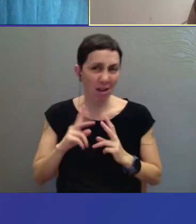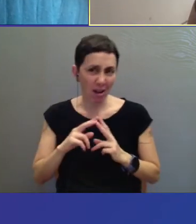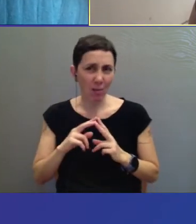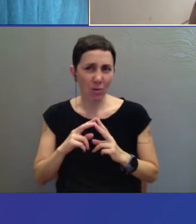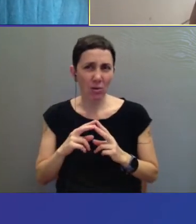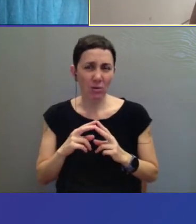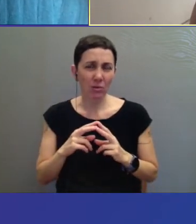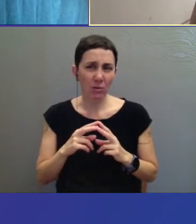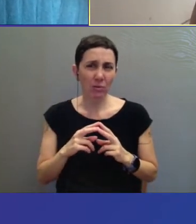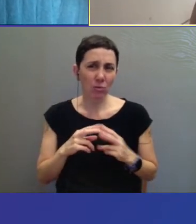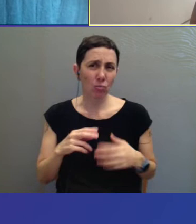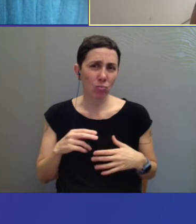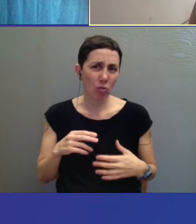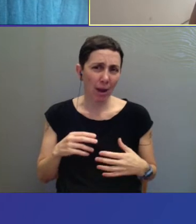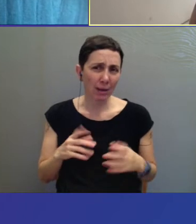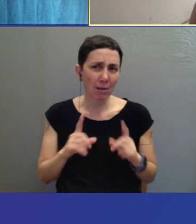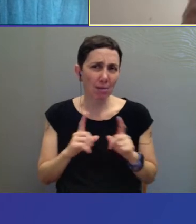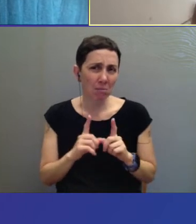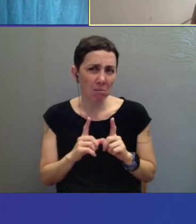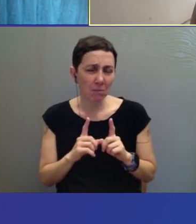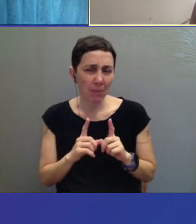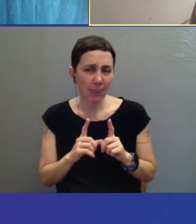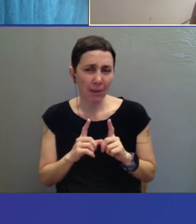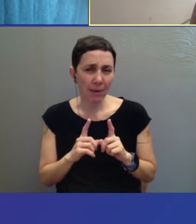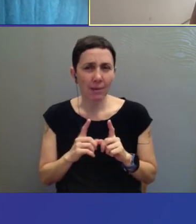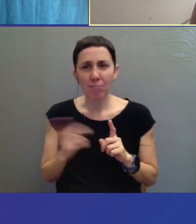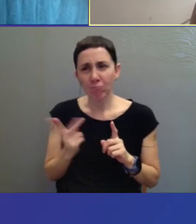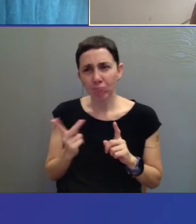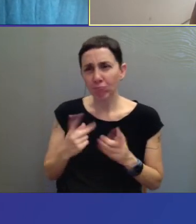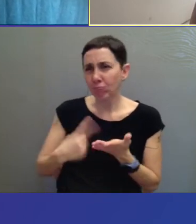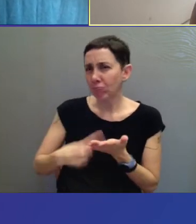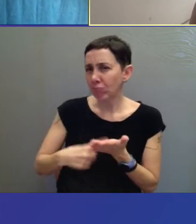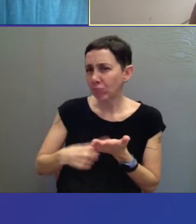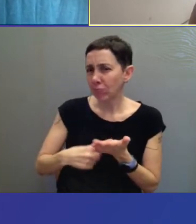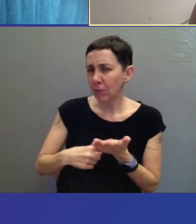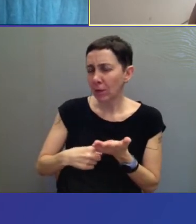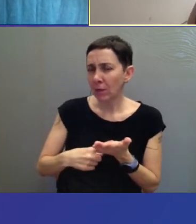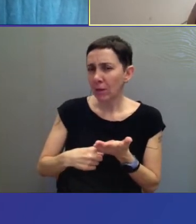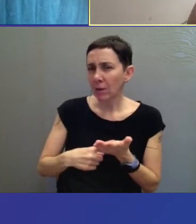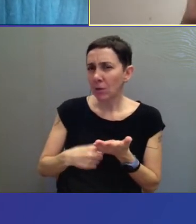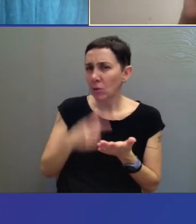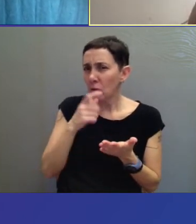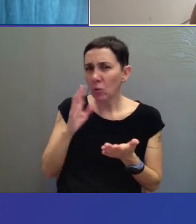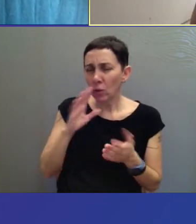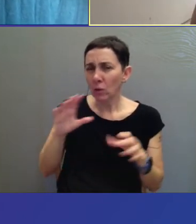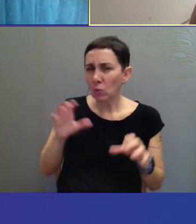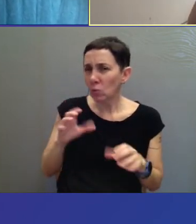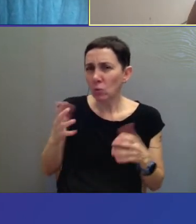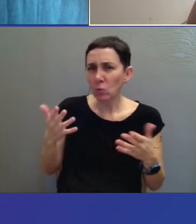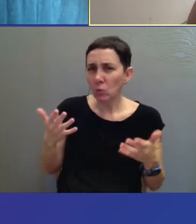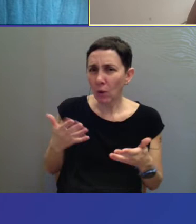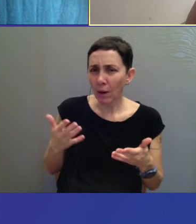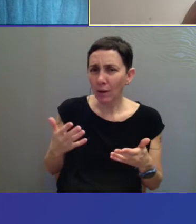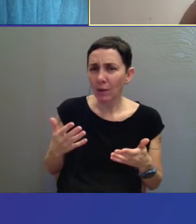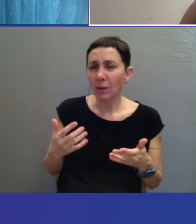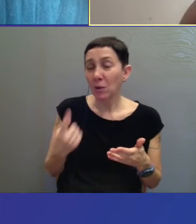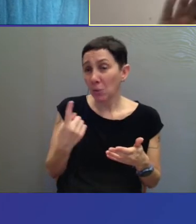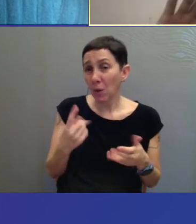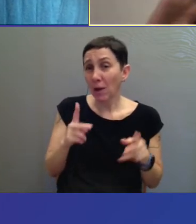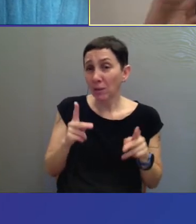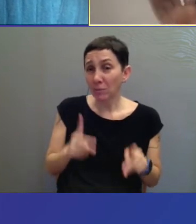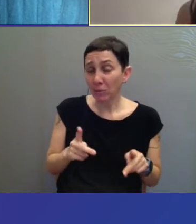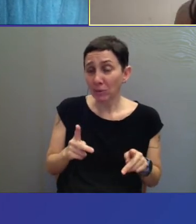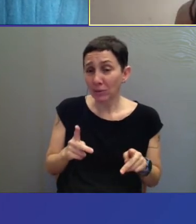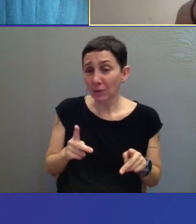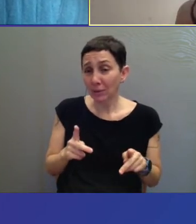Yeah. So that really have a conversation about what that labor is going to look like, given the fact that one person of that couple is going to be has